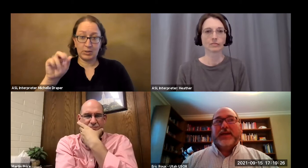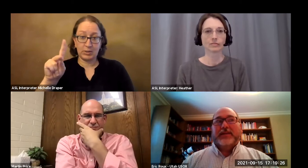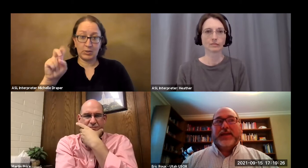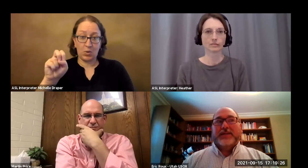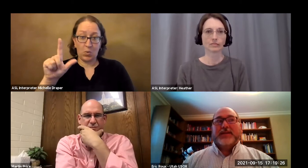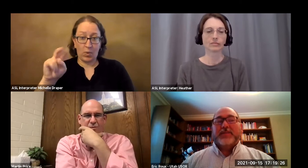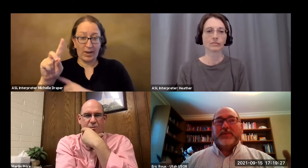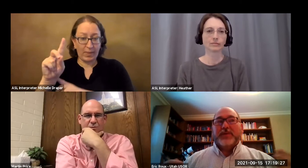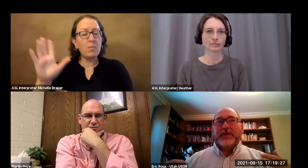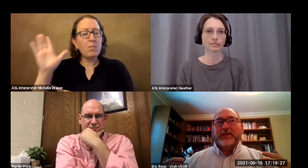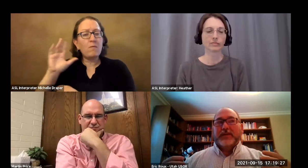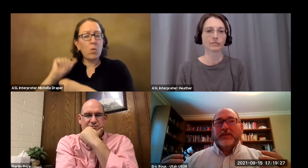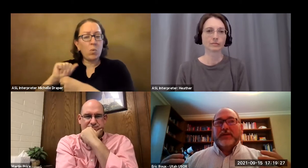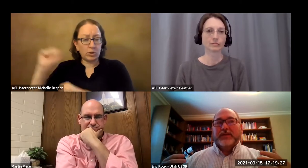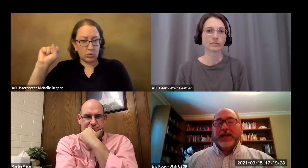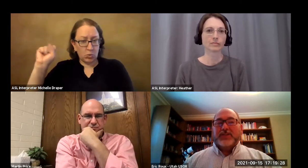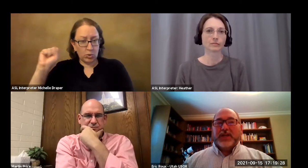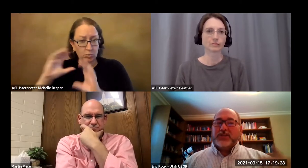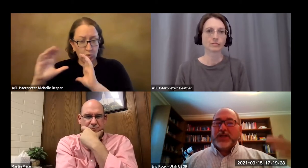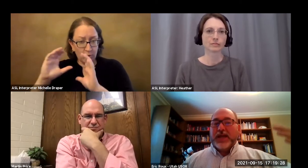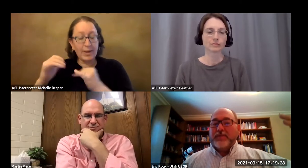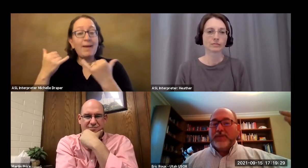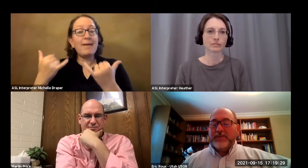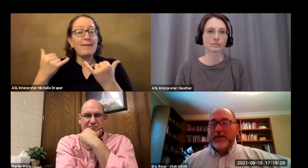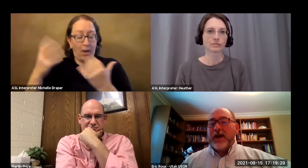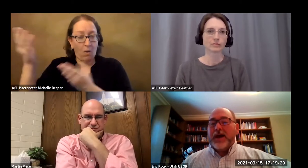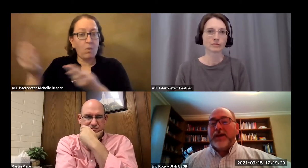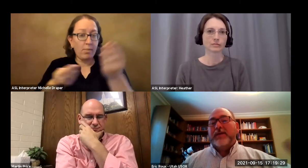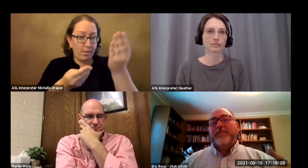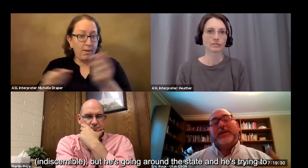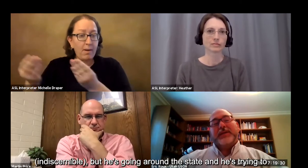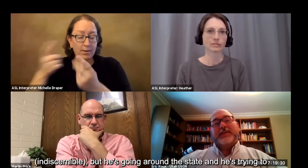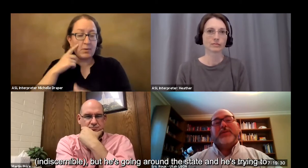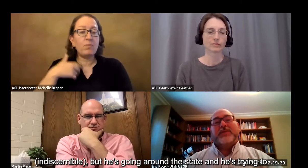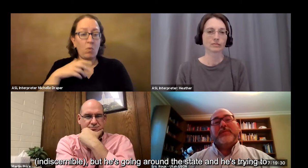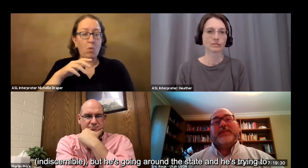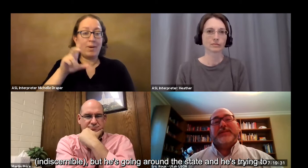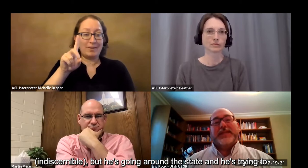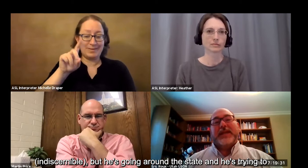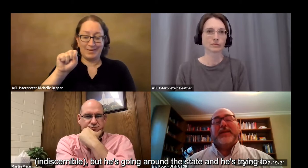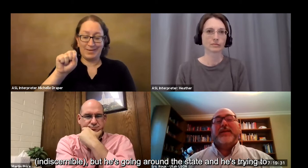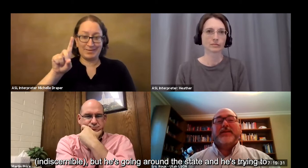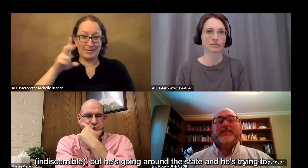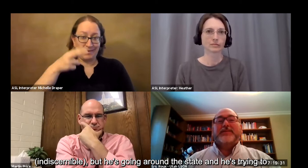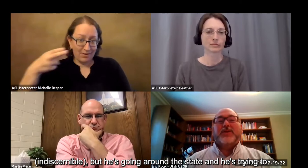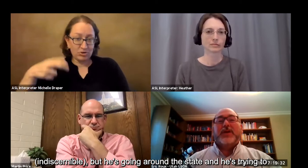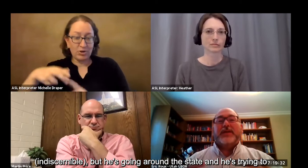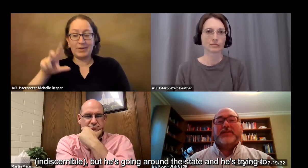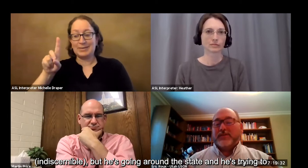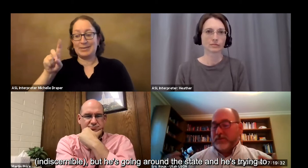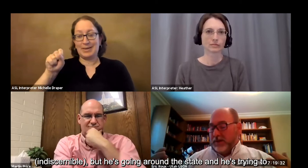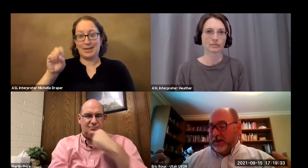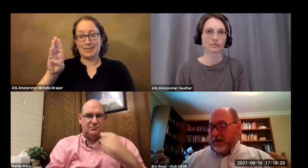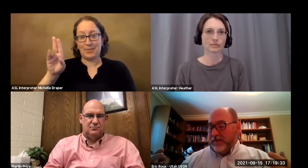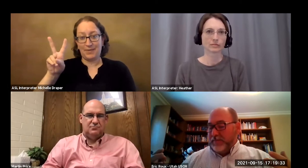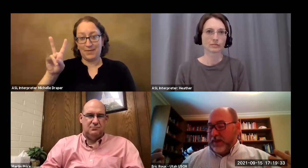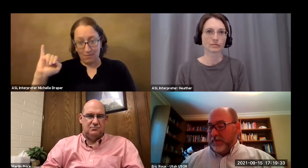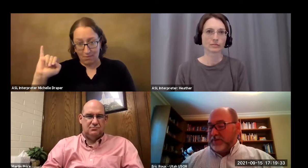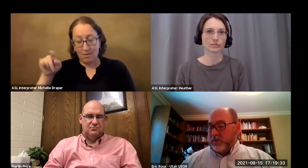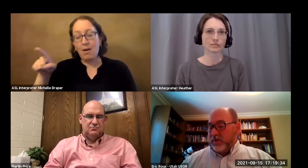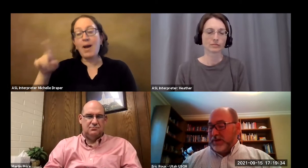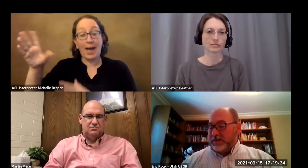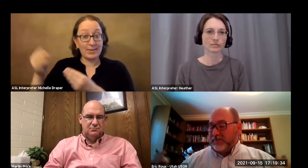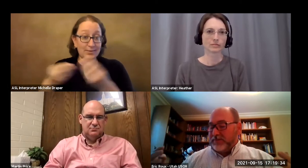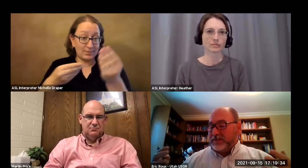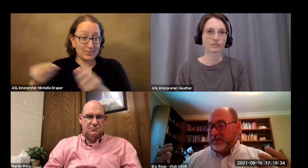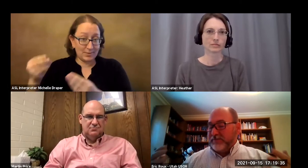as a liaison between DHH and BVI, but he is going around the state and is trying to help